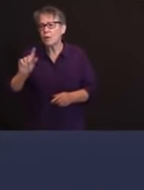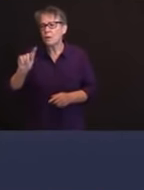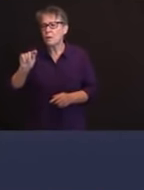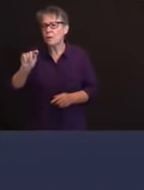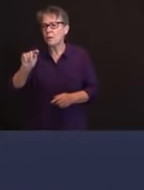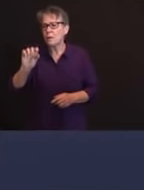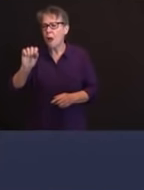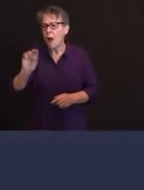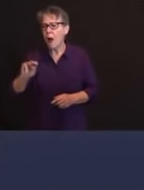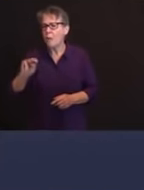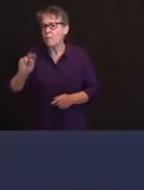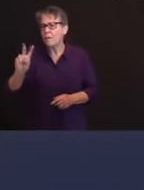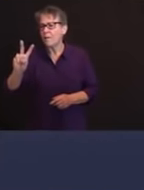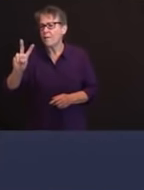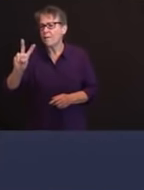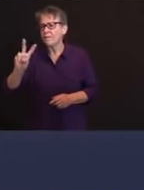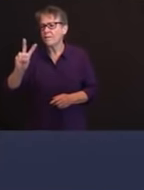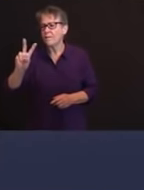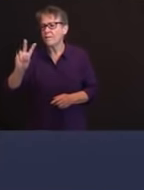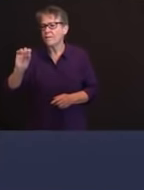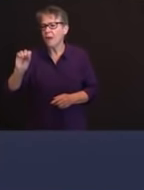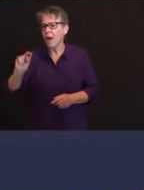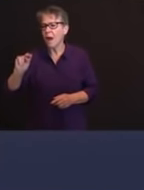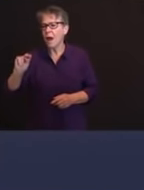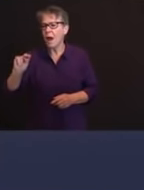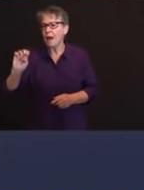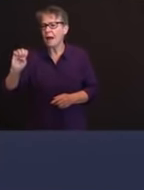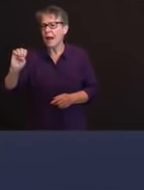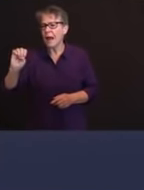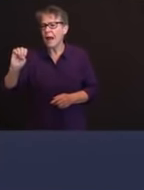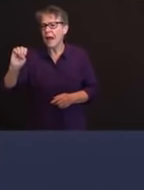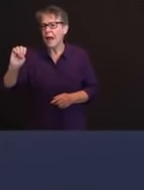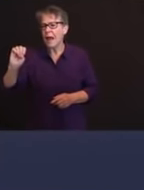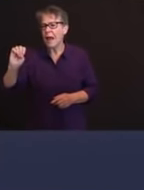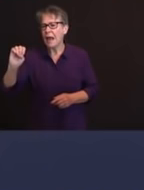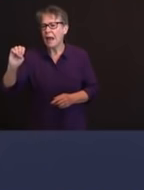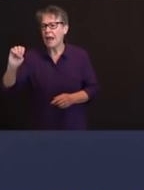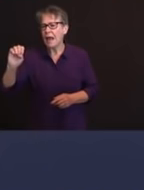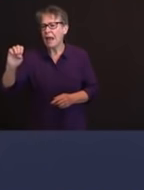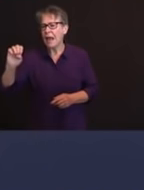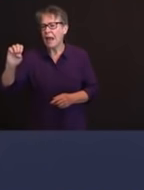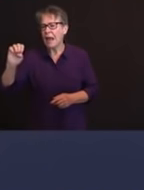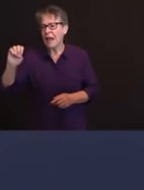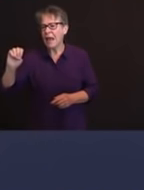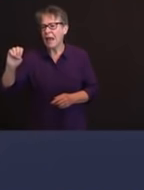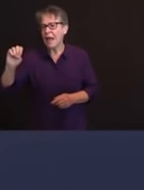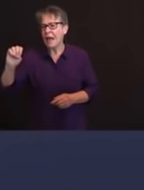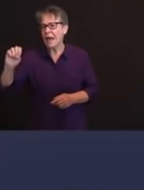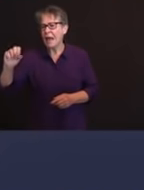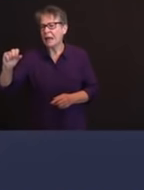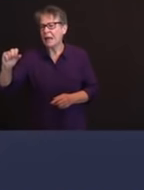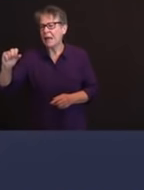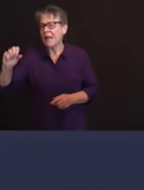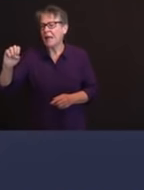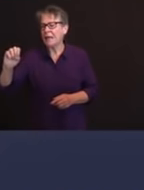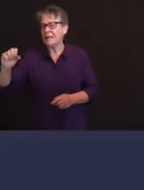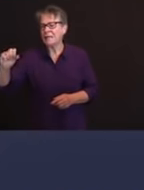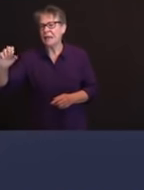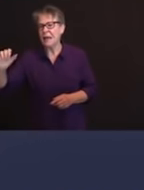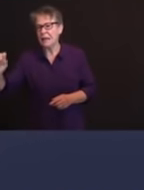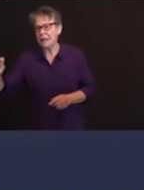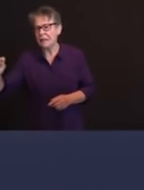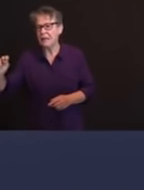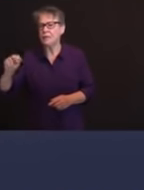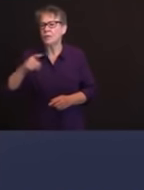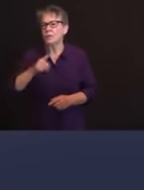administrator, announced his retirement, and just a phenomenal partner through storms and snow and certainly this pandemic